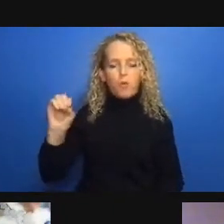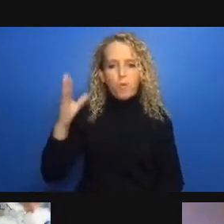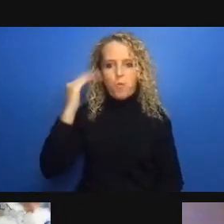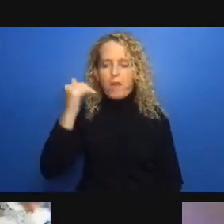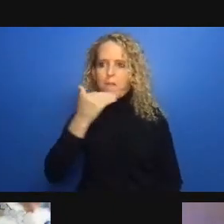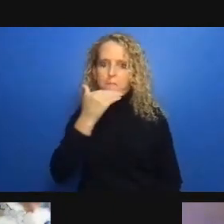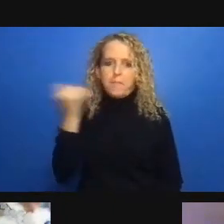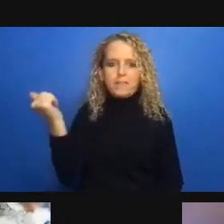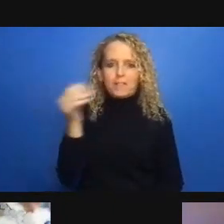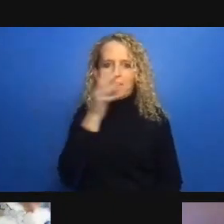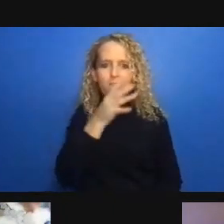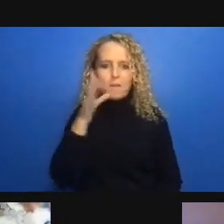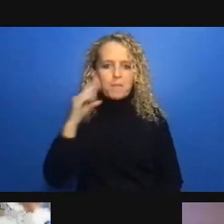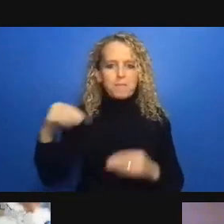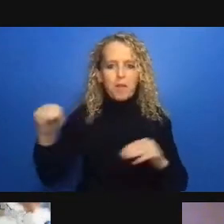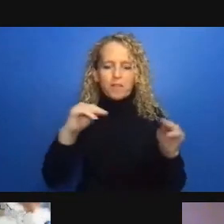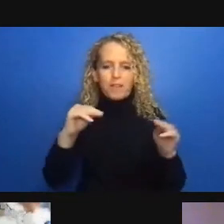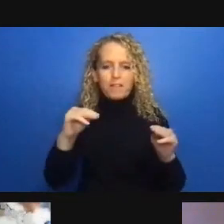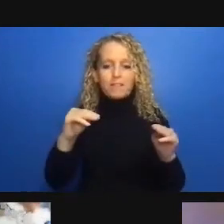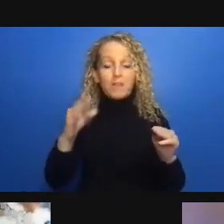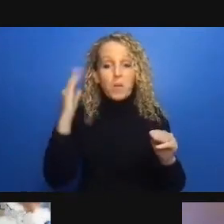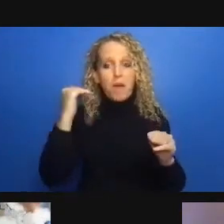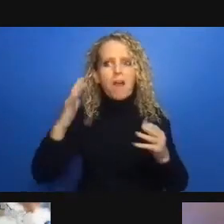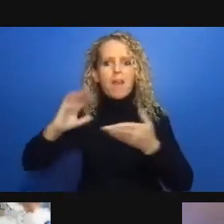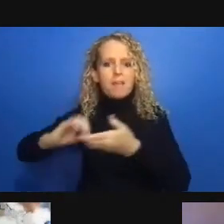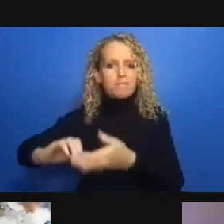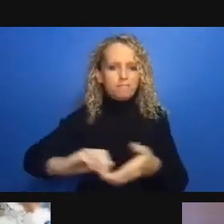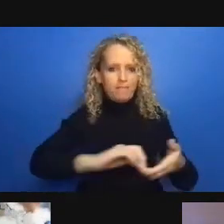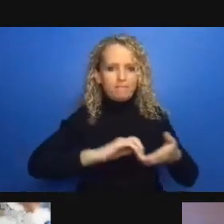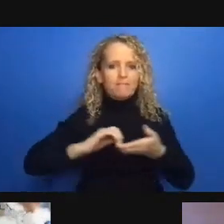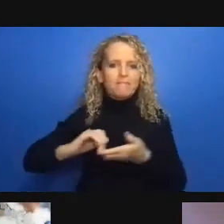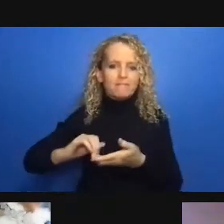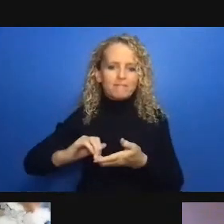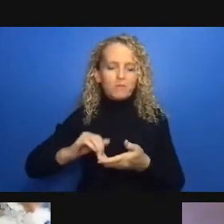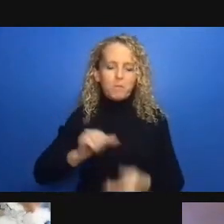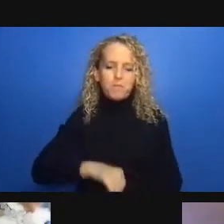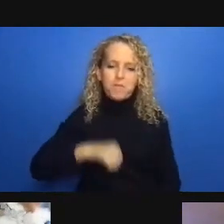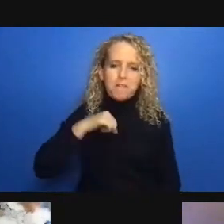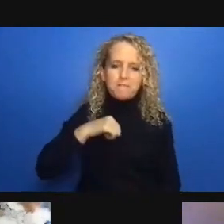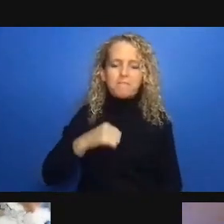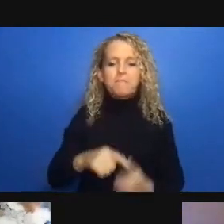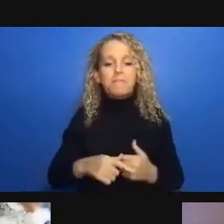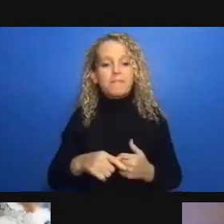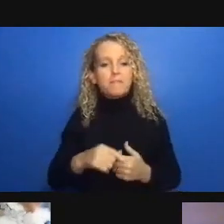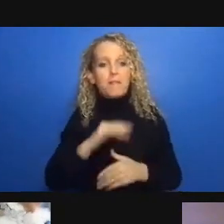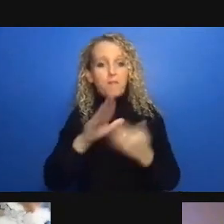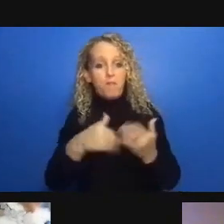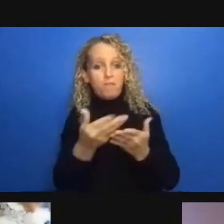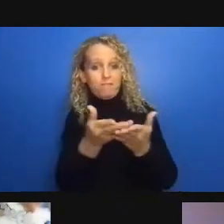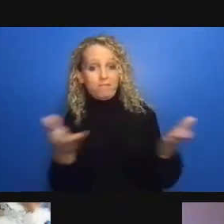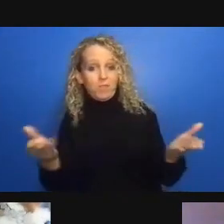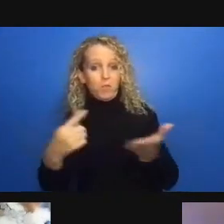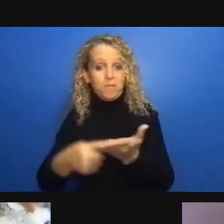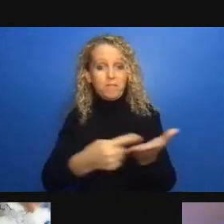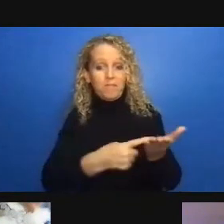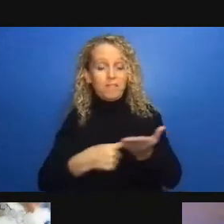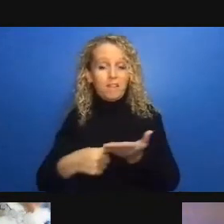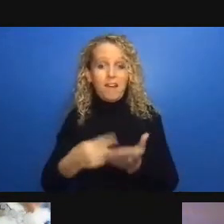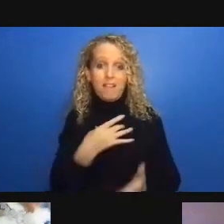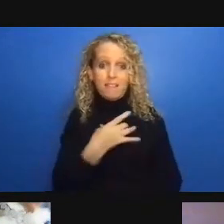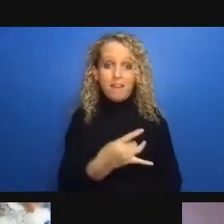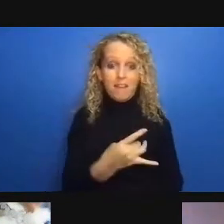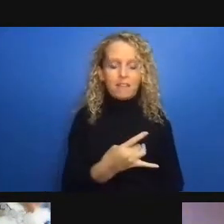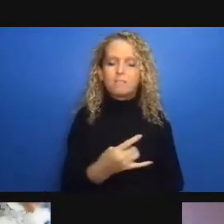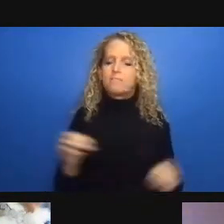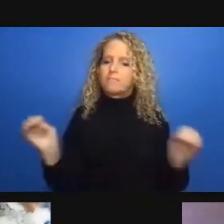has been a tremendous collaboration. So I think one thing that all the panelists spoke to that I really like is that there's no blame to